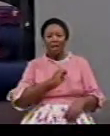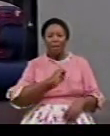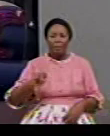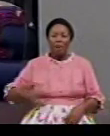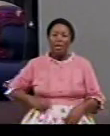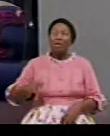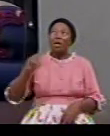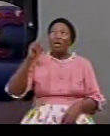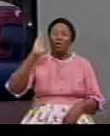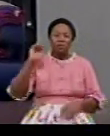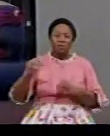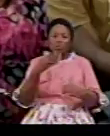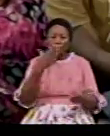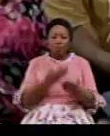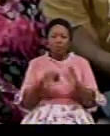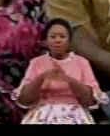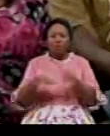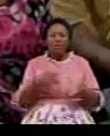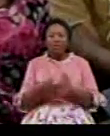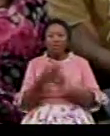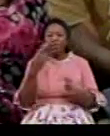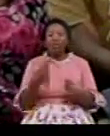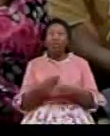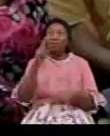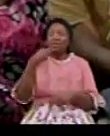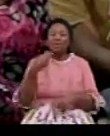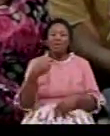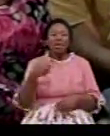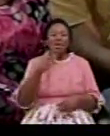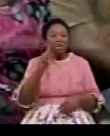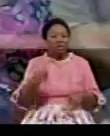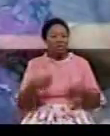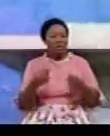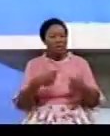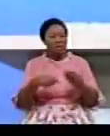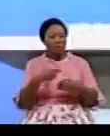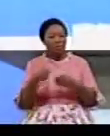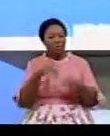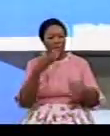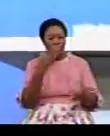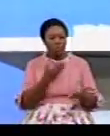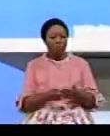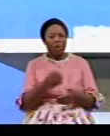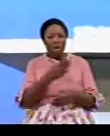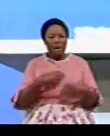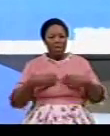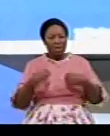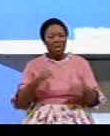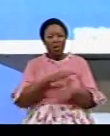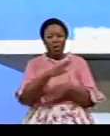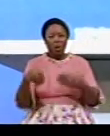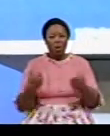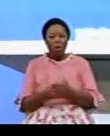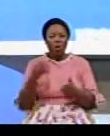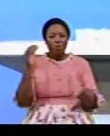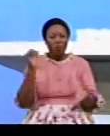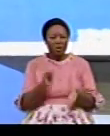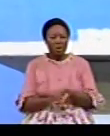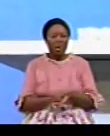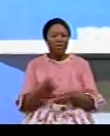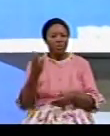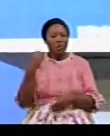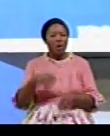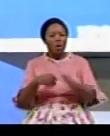will reign over the heathen. It says, ask of me in Psalm 2, verse